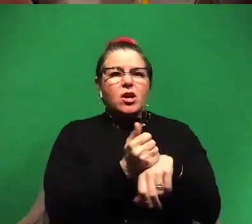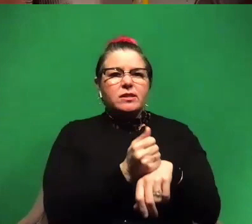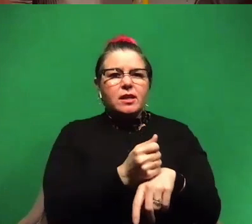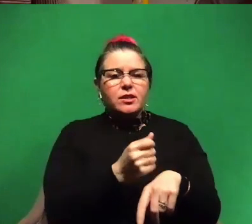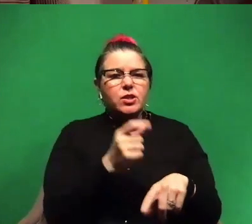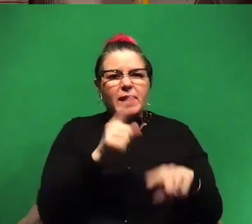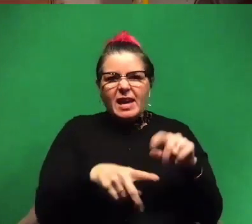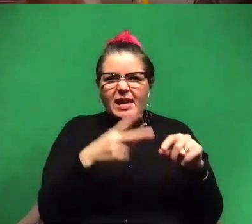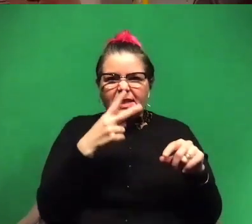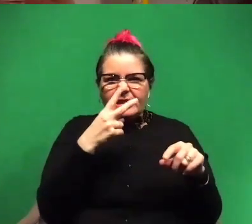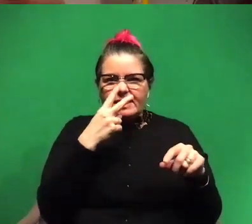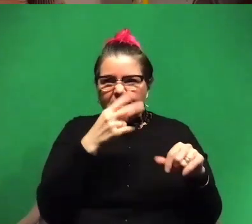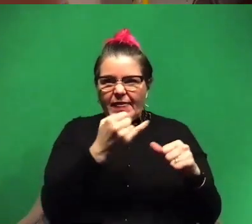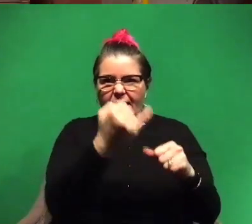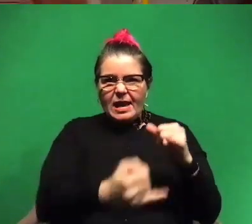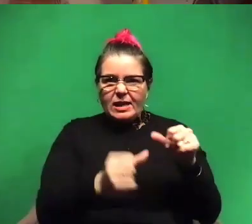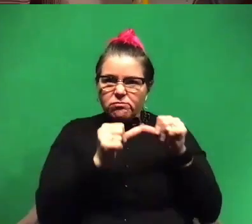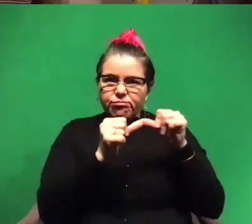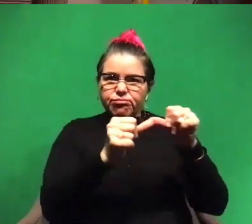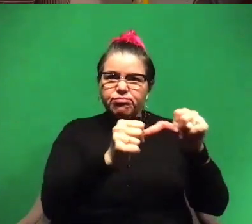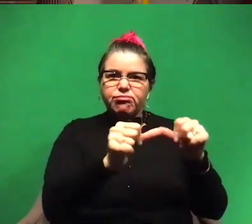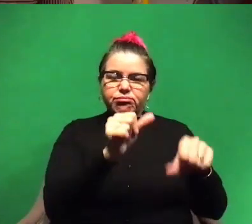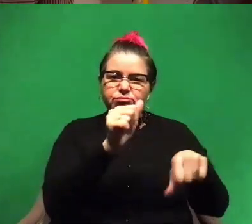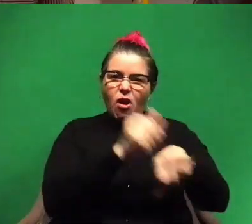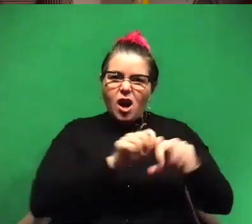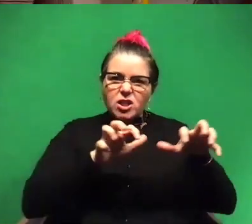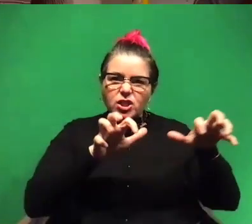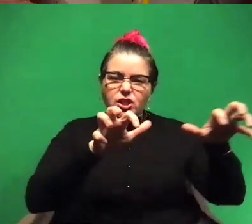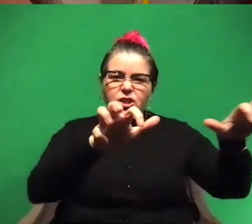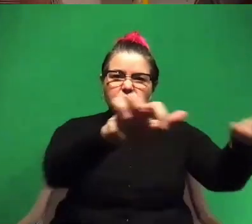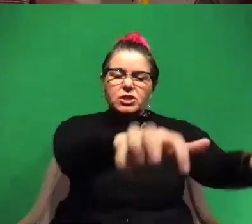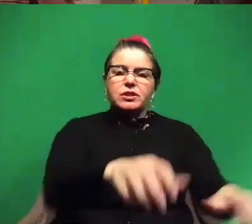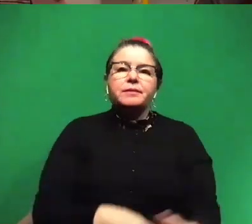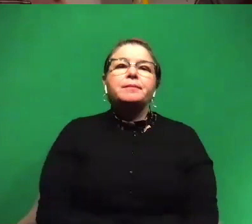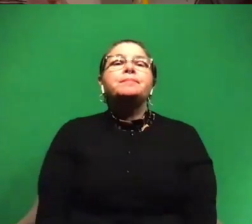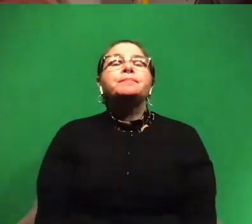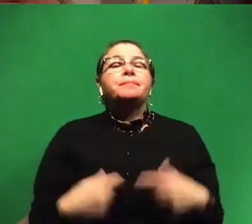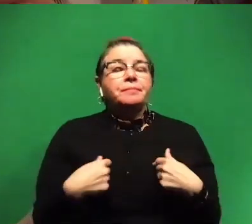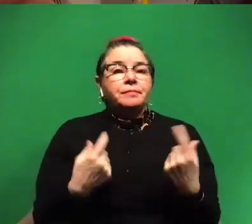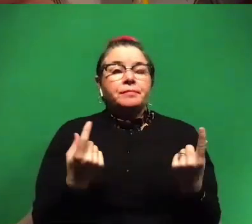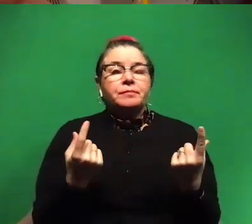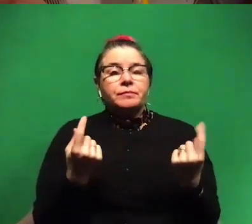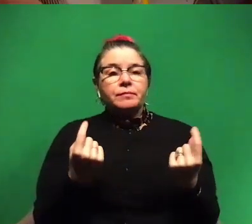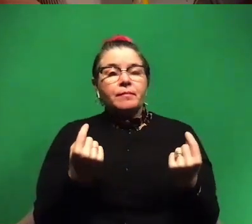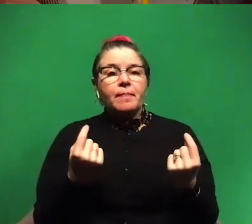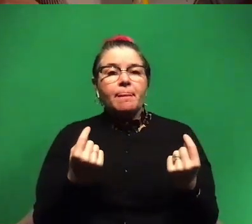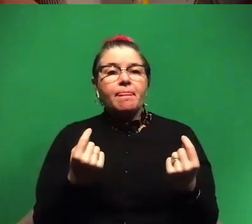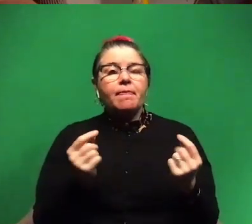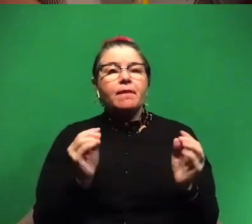the end of the waste rock, and there's piles of them. And so what we'll do is